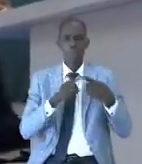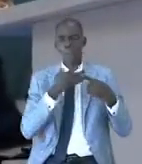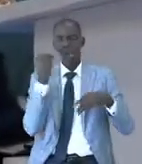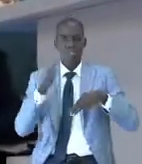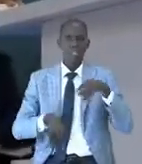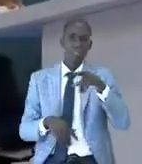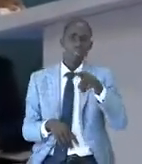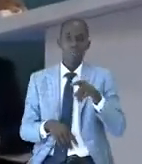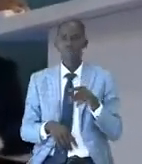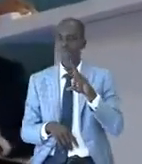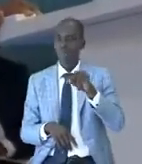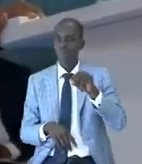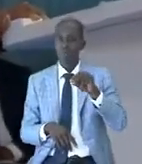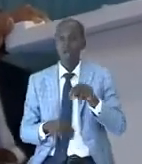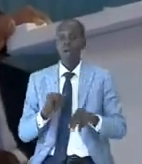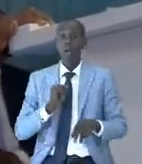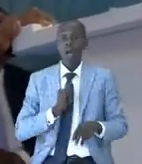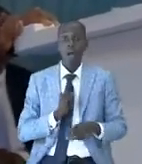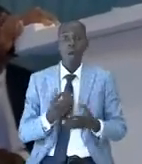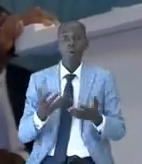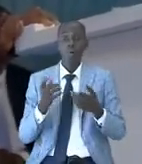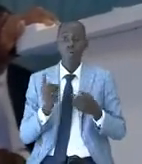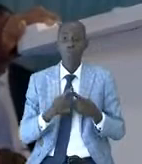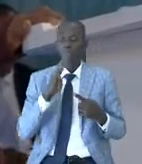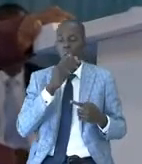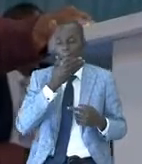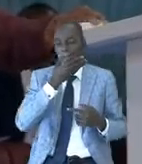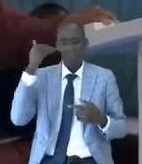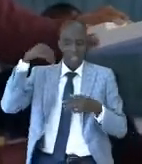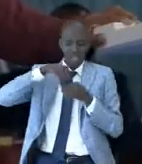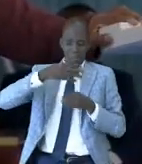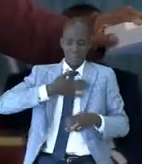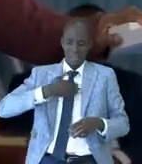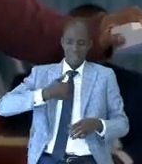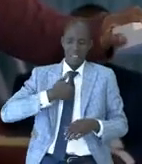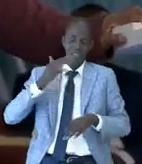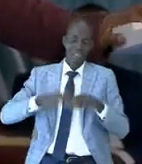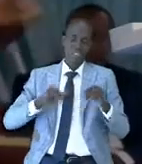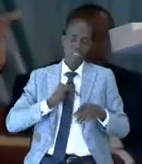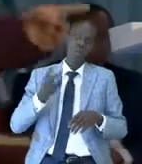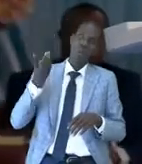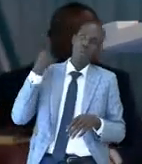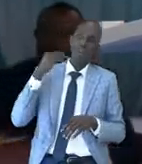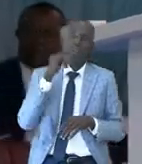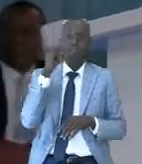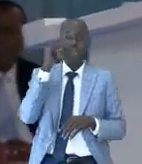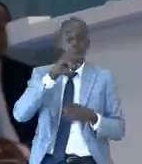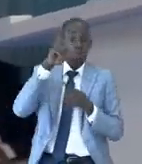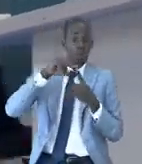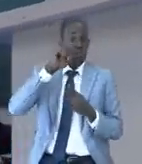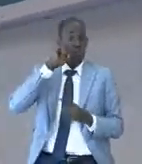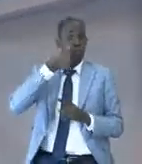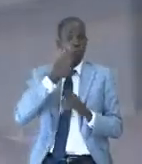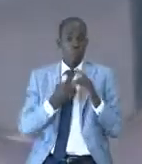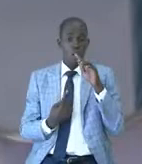No, I want to be better in myself than I was yesterday. And when tomorrow comes, I want